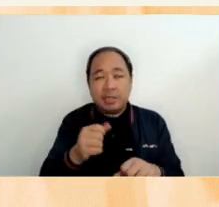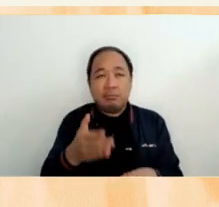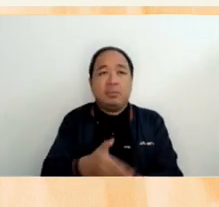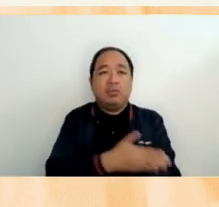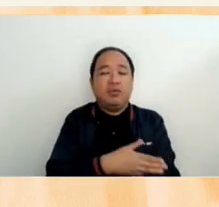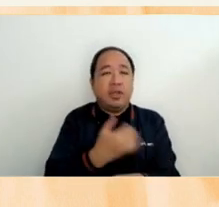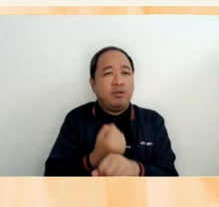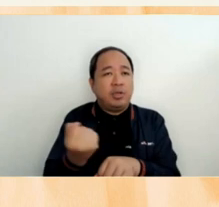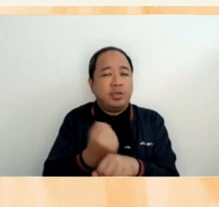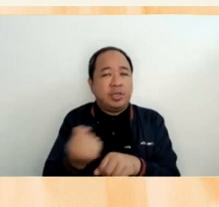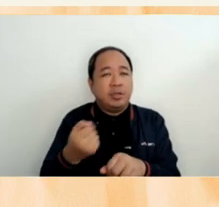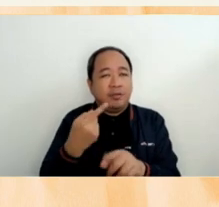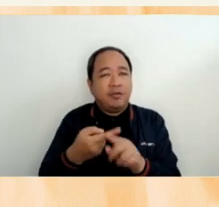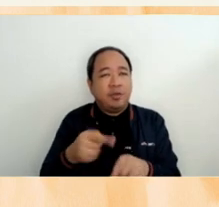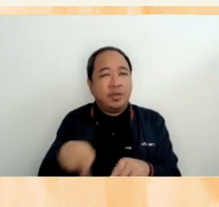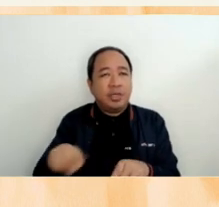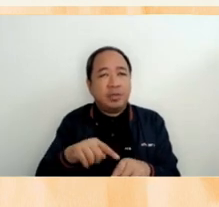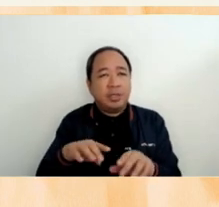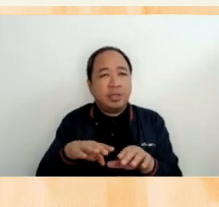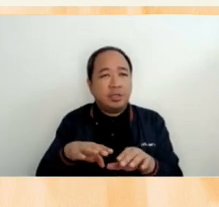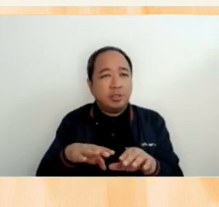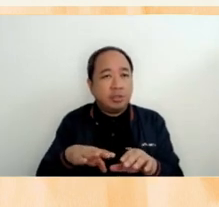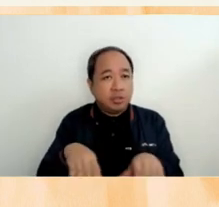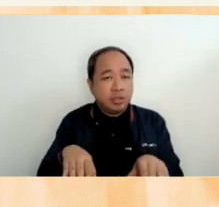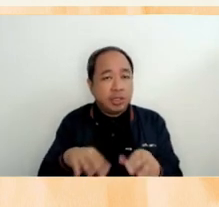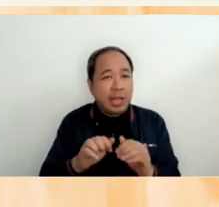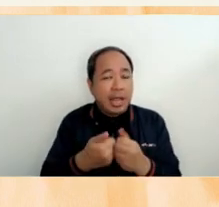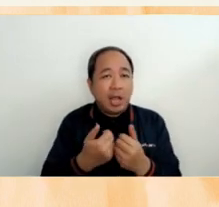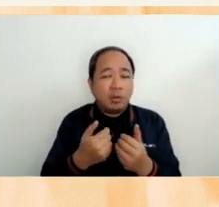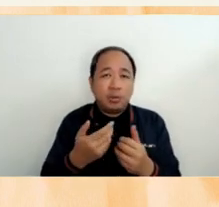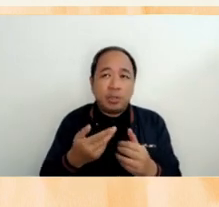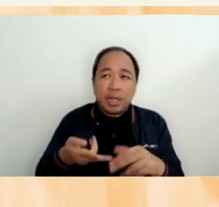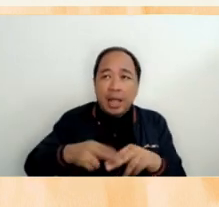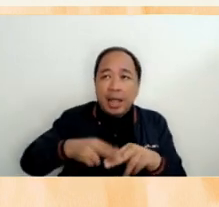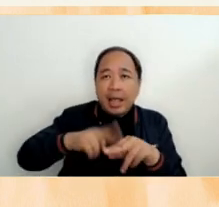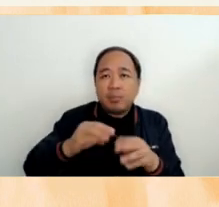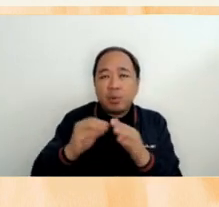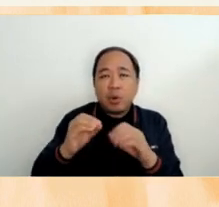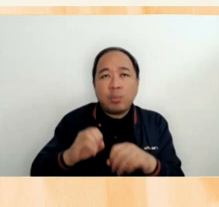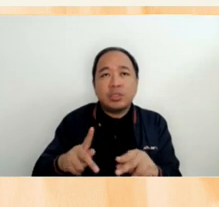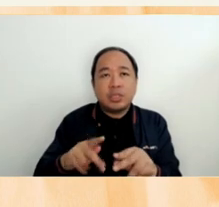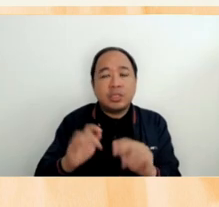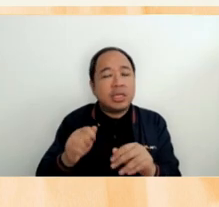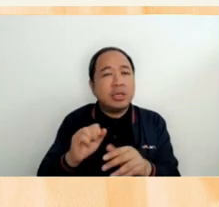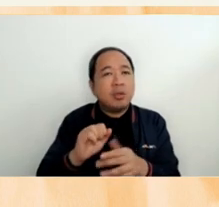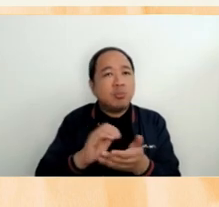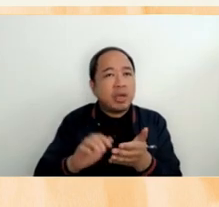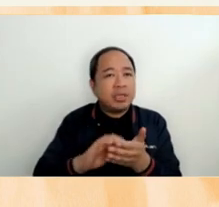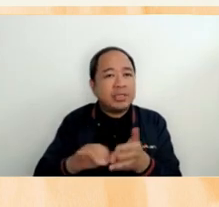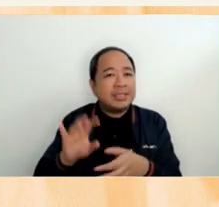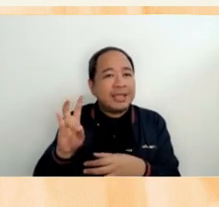by encouraging and creating opportunities for them to practice these seven concepts